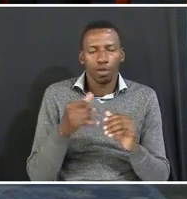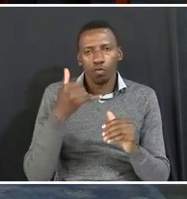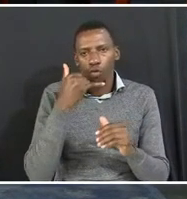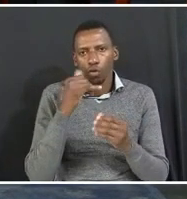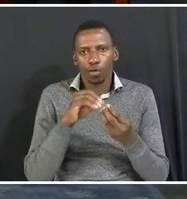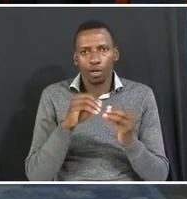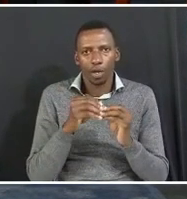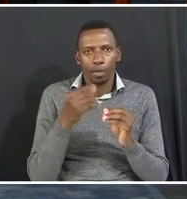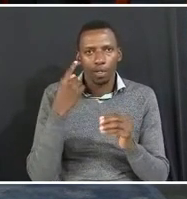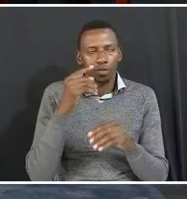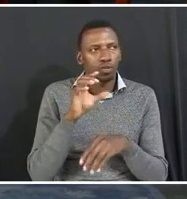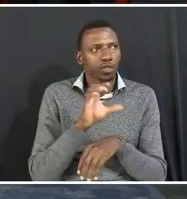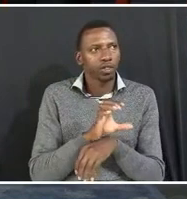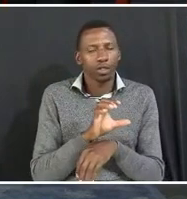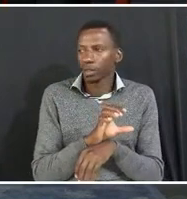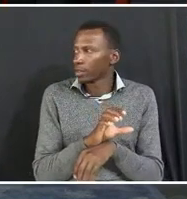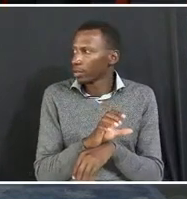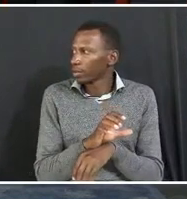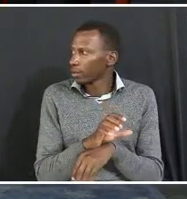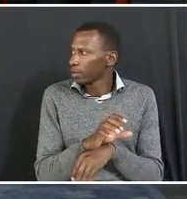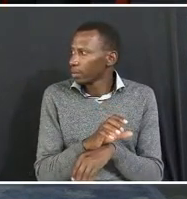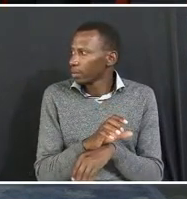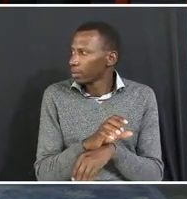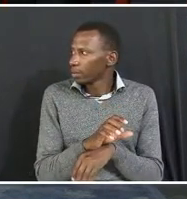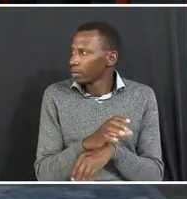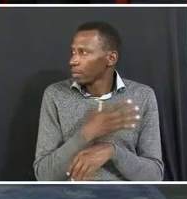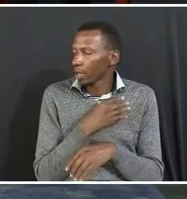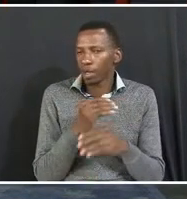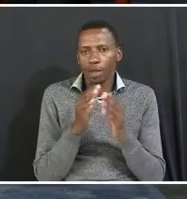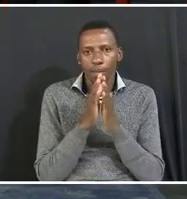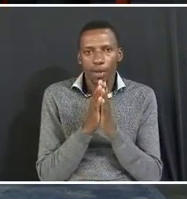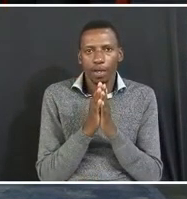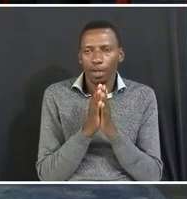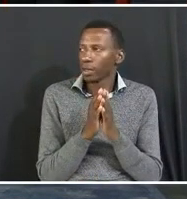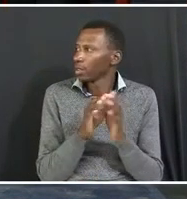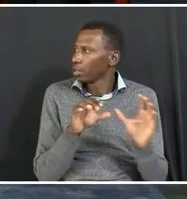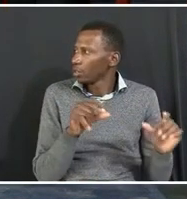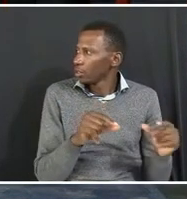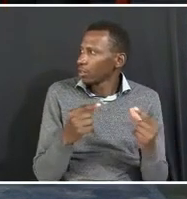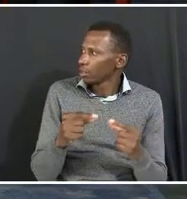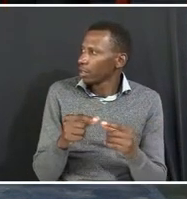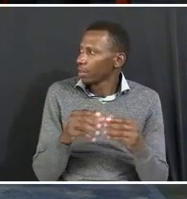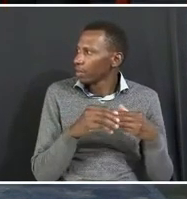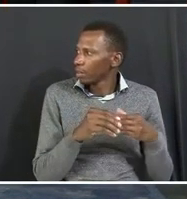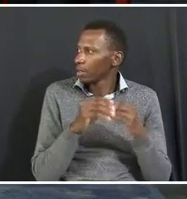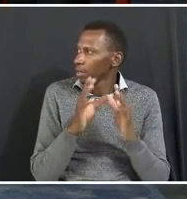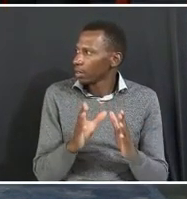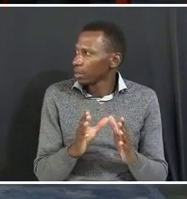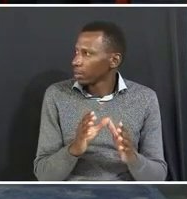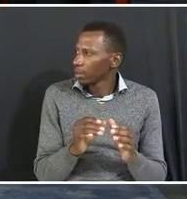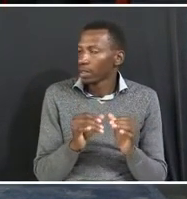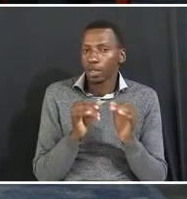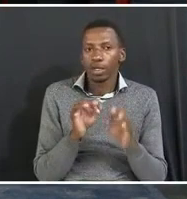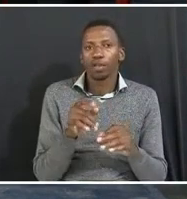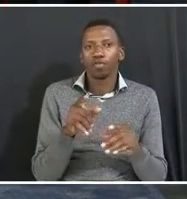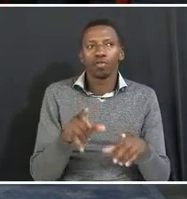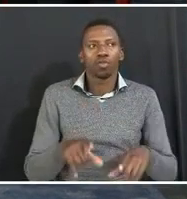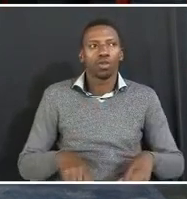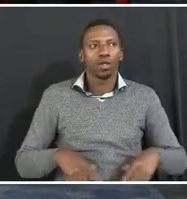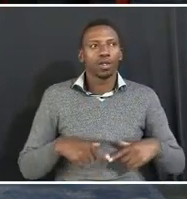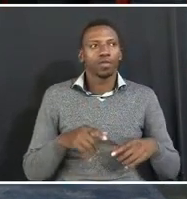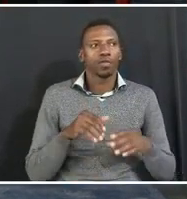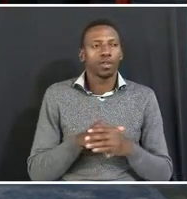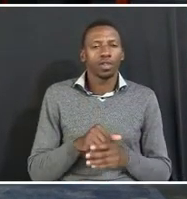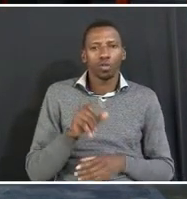numbers for the prayer cell leaders. So that if you stay in one of